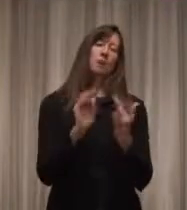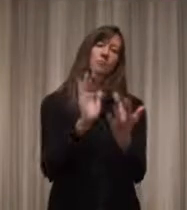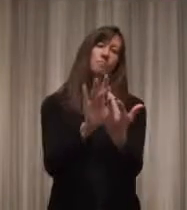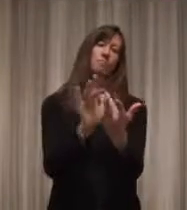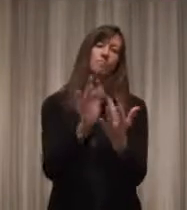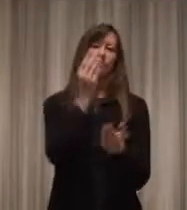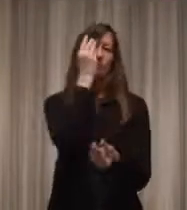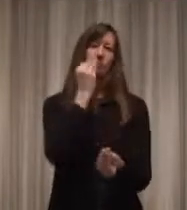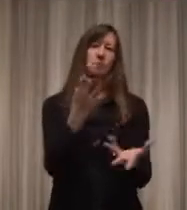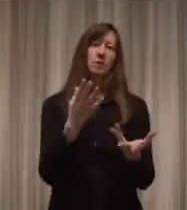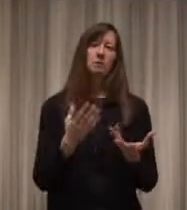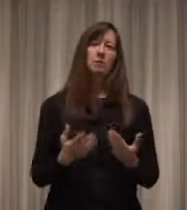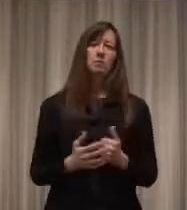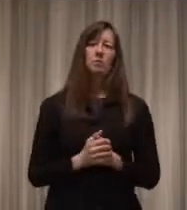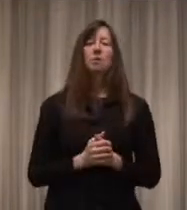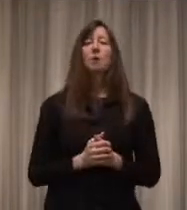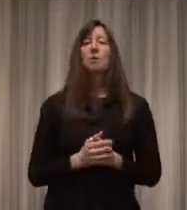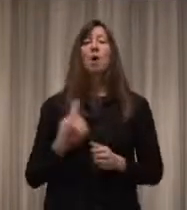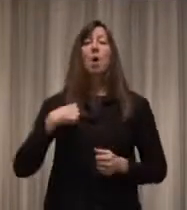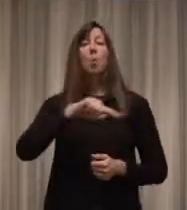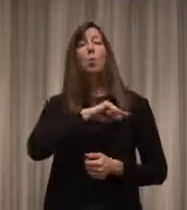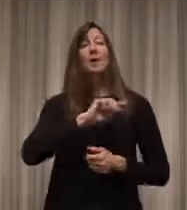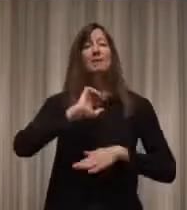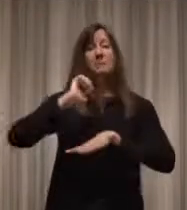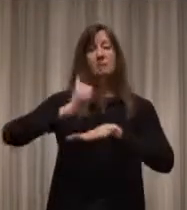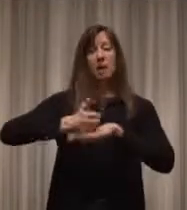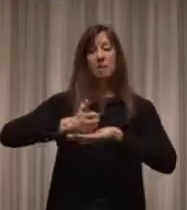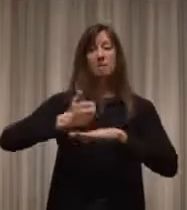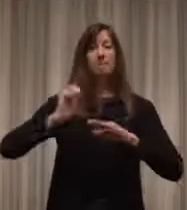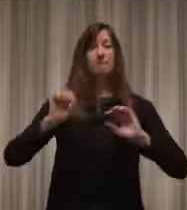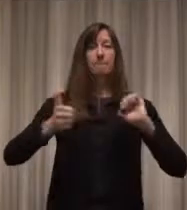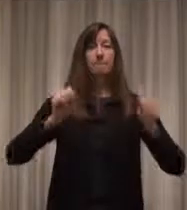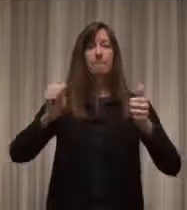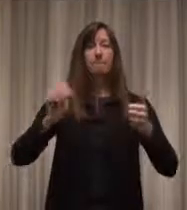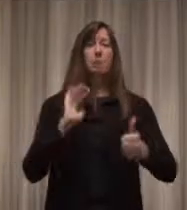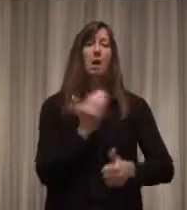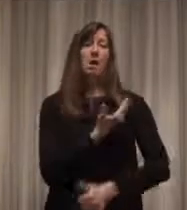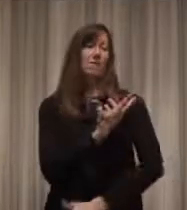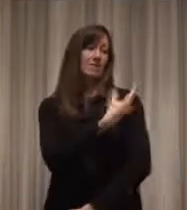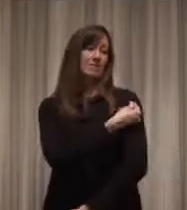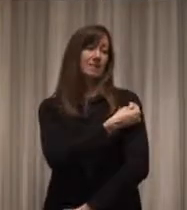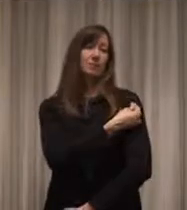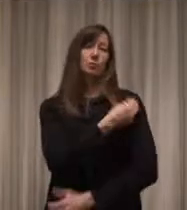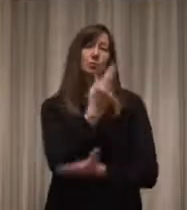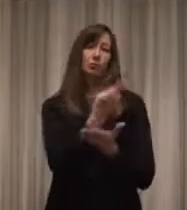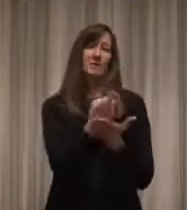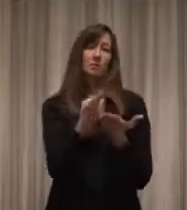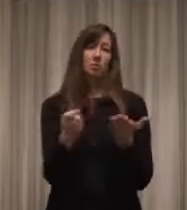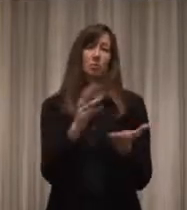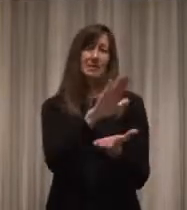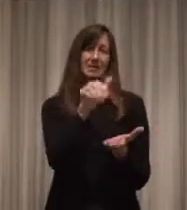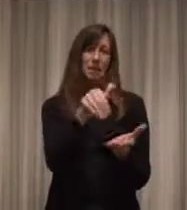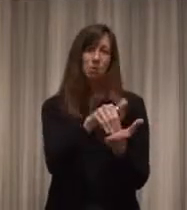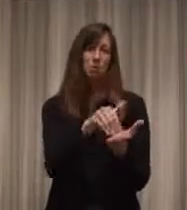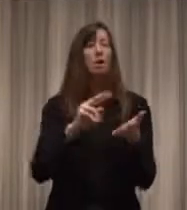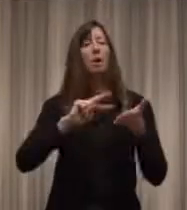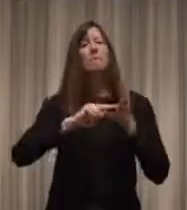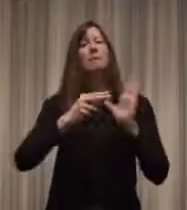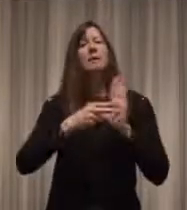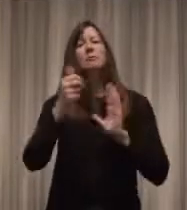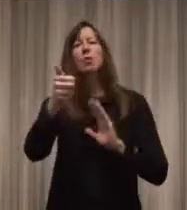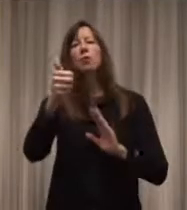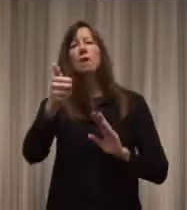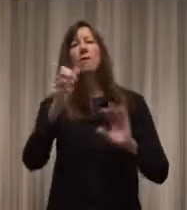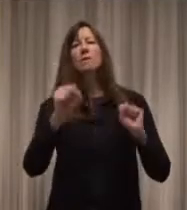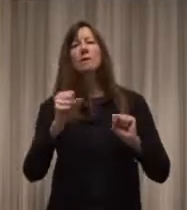have set up our Vaccination Resource Center, which is a sort of a single point where you can go and get information about eligibility and so